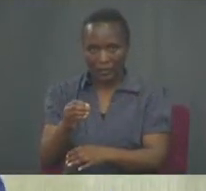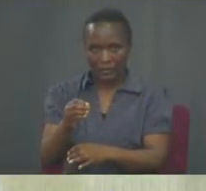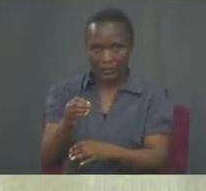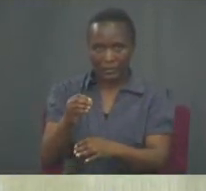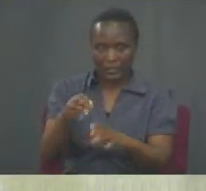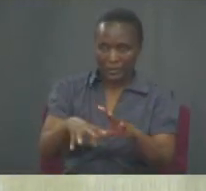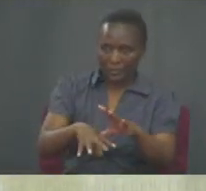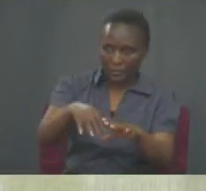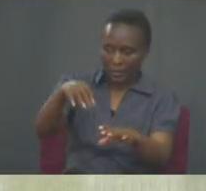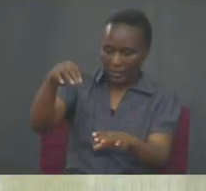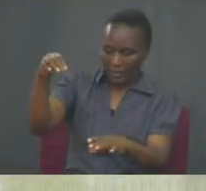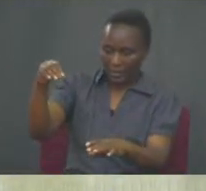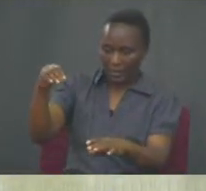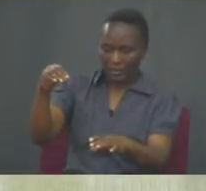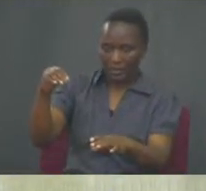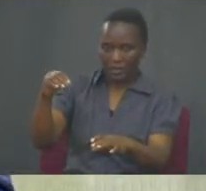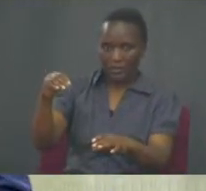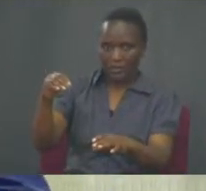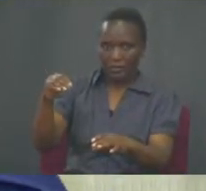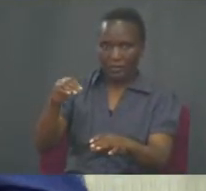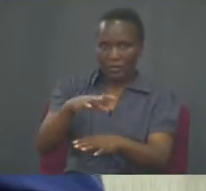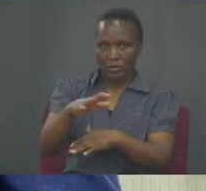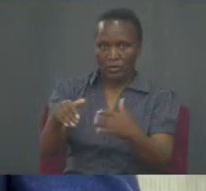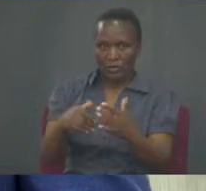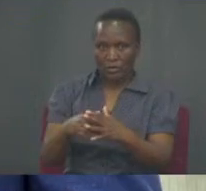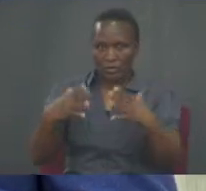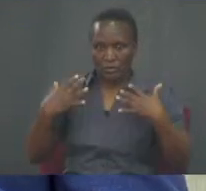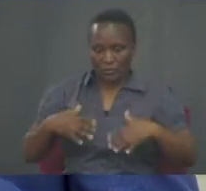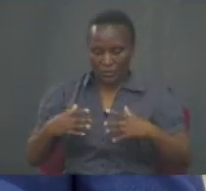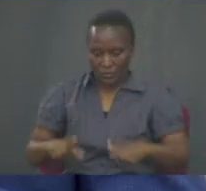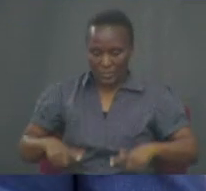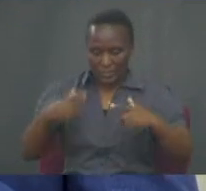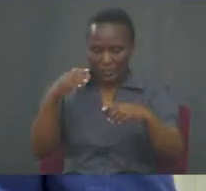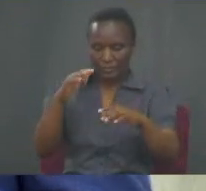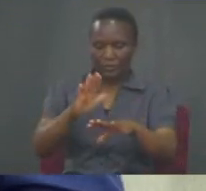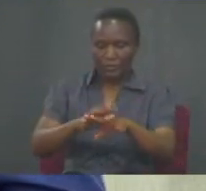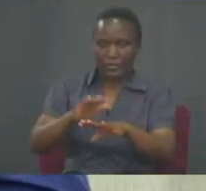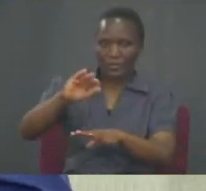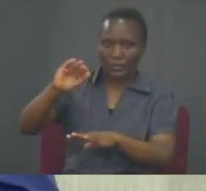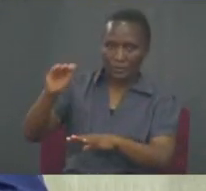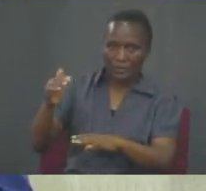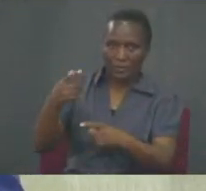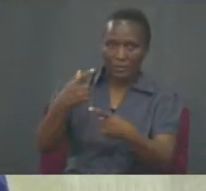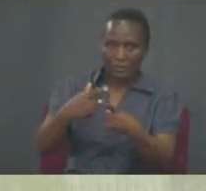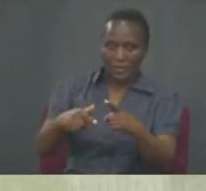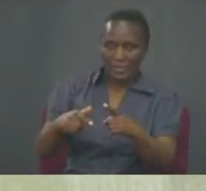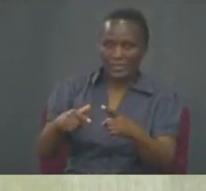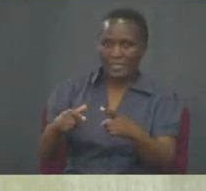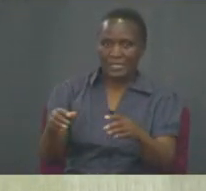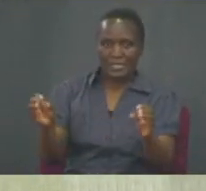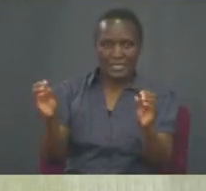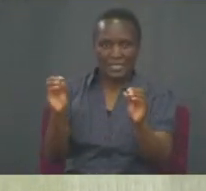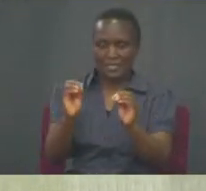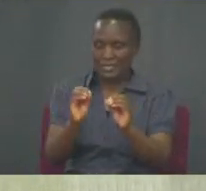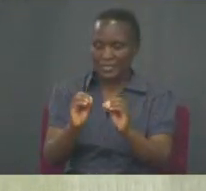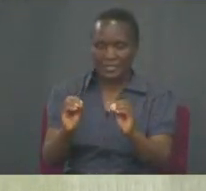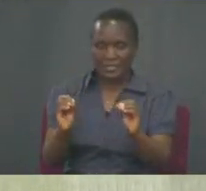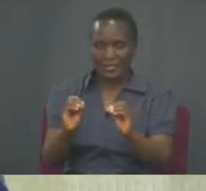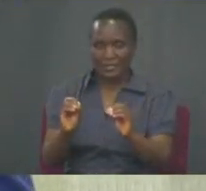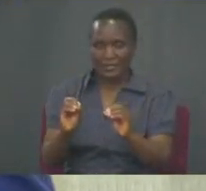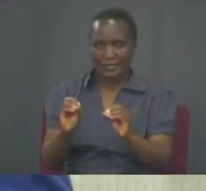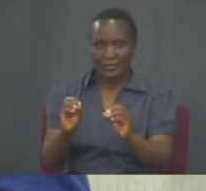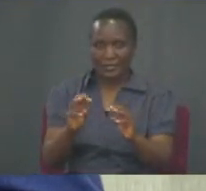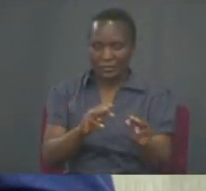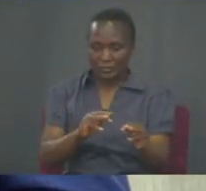out the inhabitants of the mountain, but could not drive out the inhabitants of